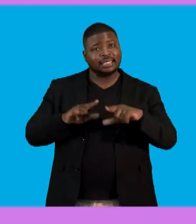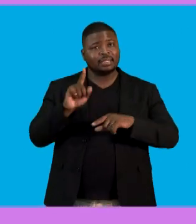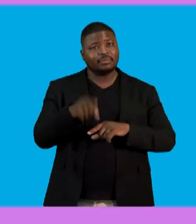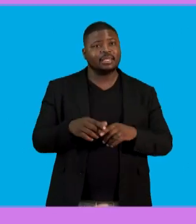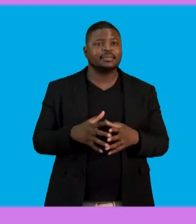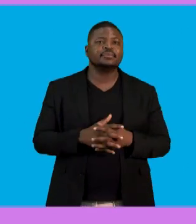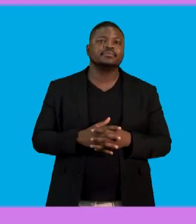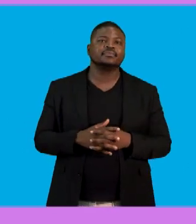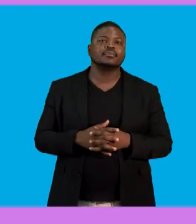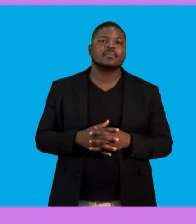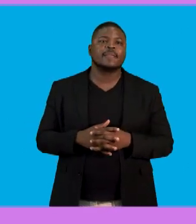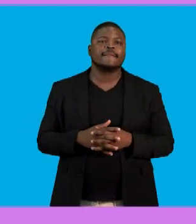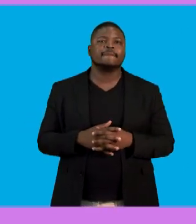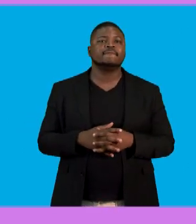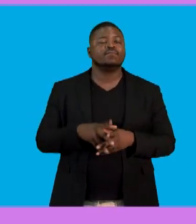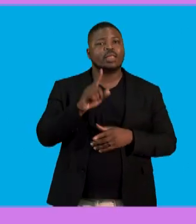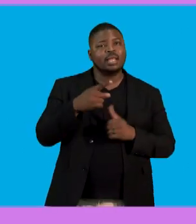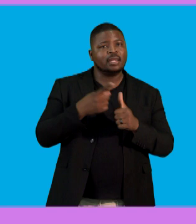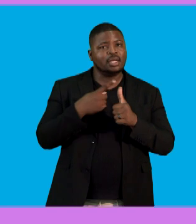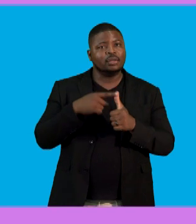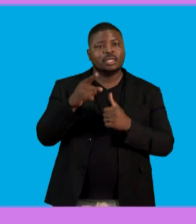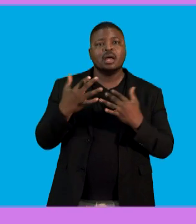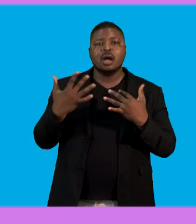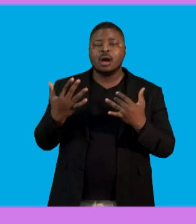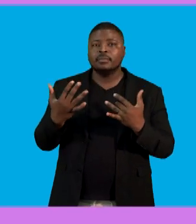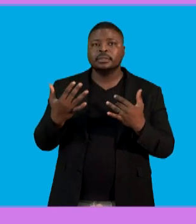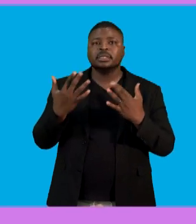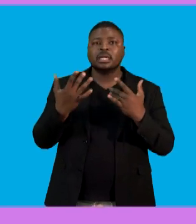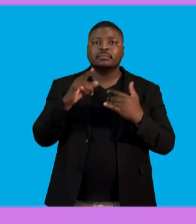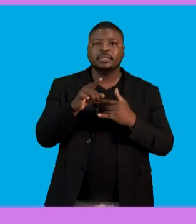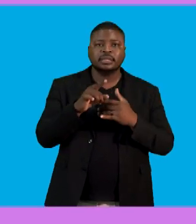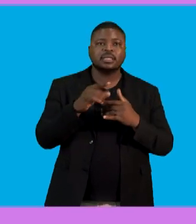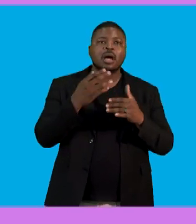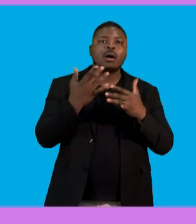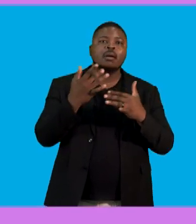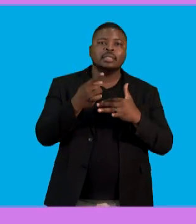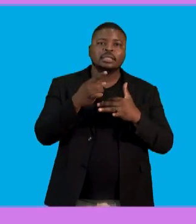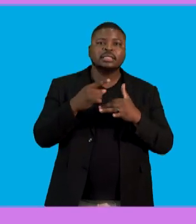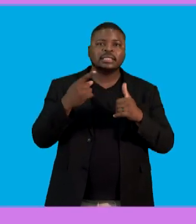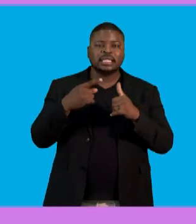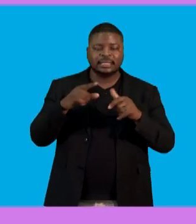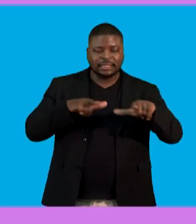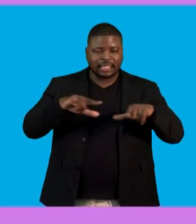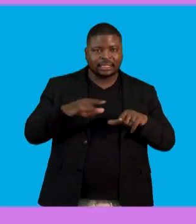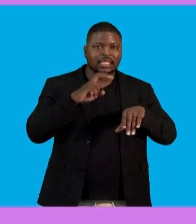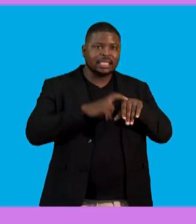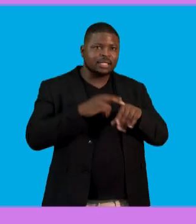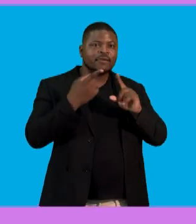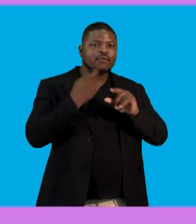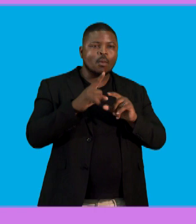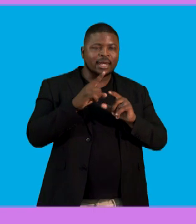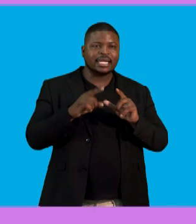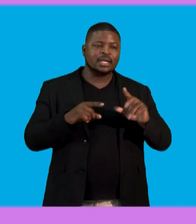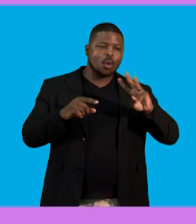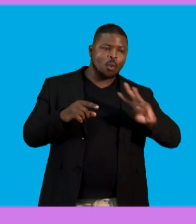the length. The next question says, determine the number of tiles needed along the width. Now, what is our width? Our width is